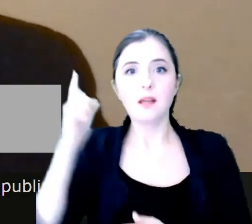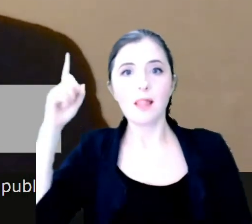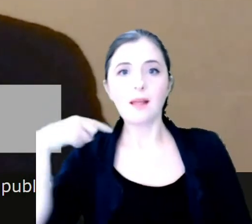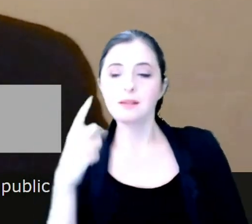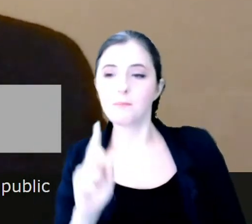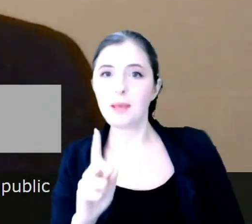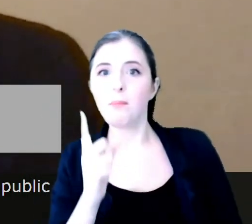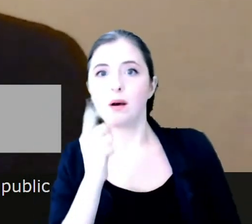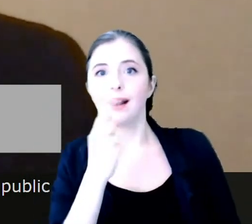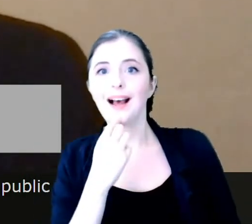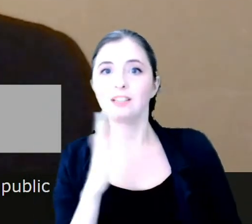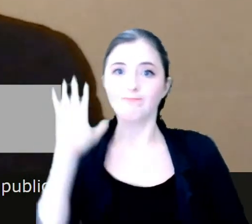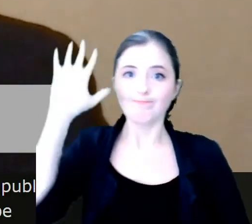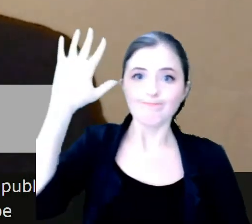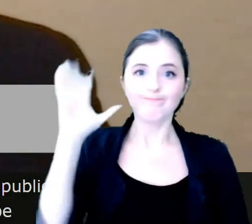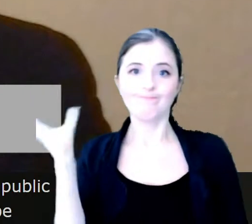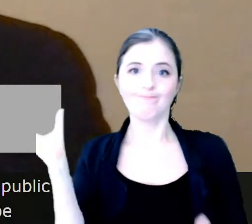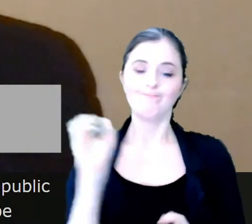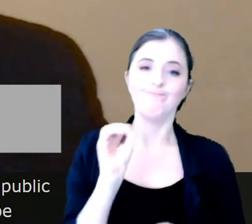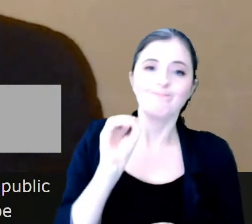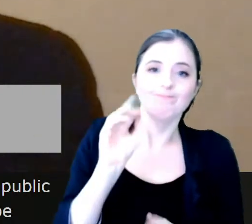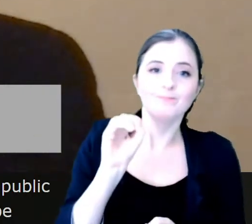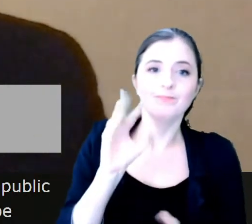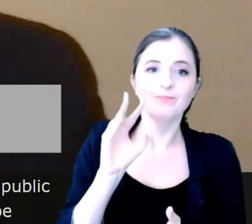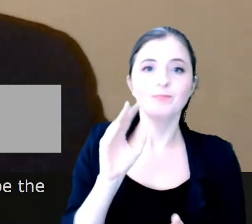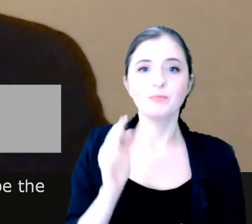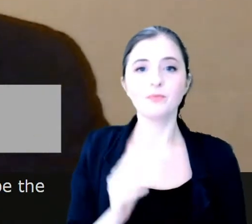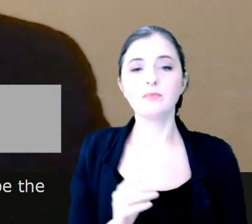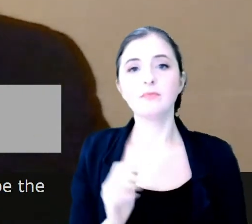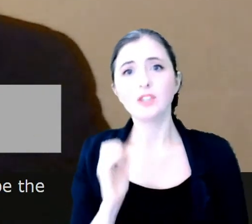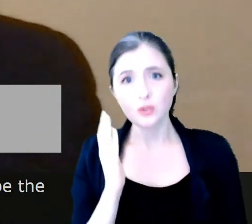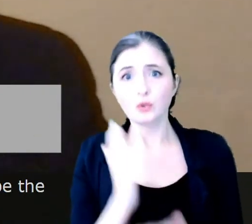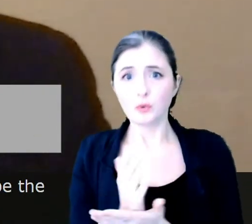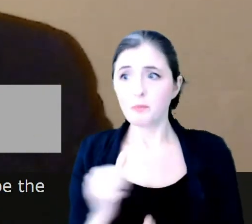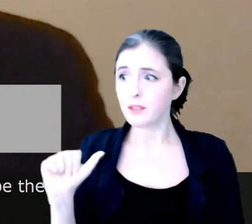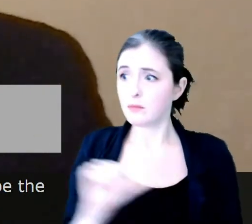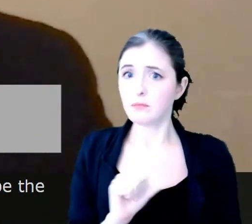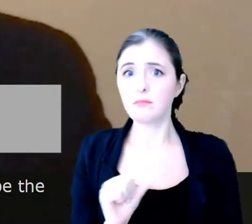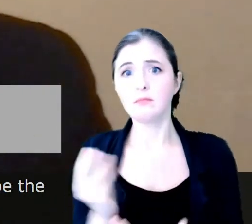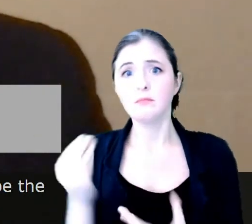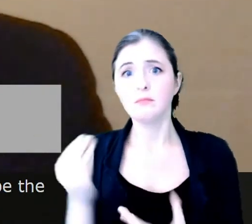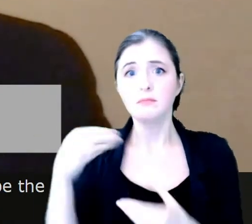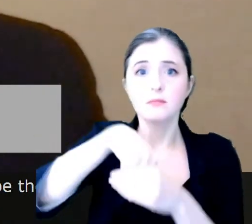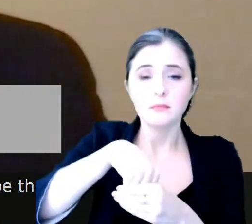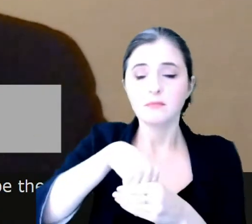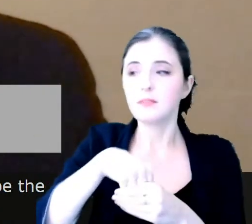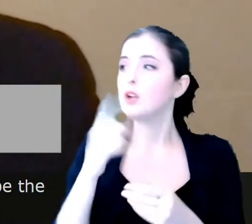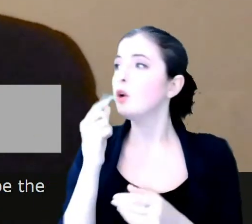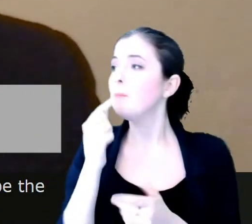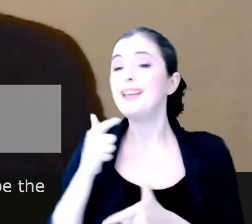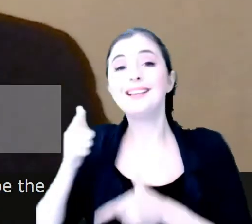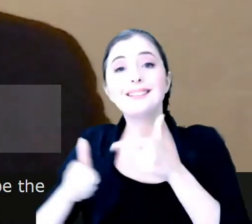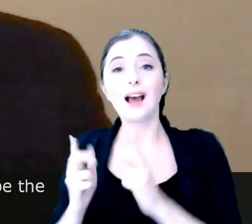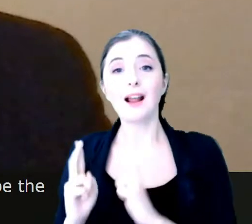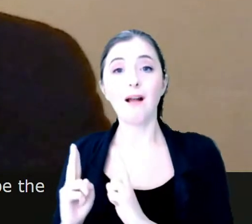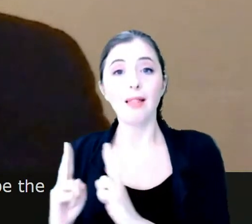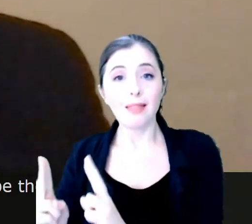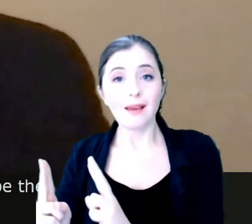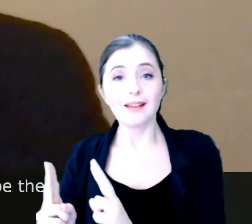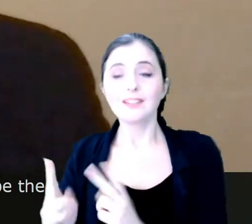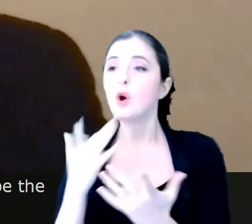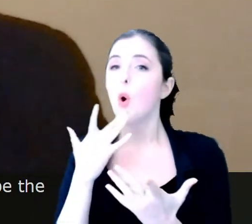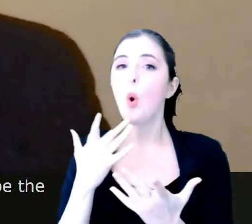the right issue, but Londoners should have their say, be it cycle lanes, be it the congestion extension. It